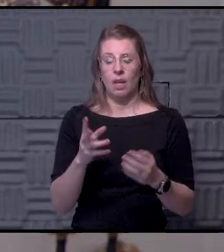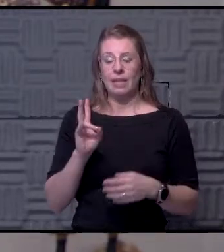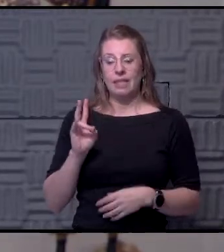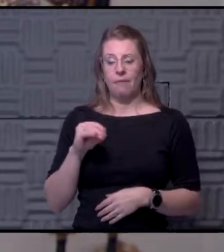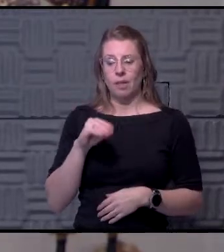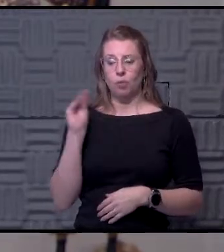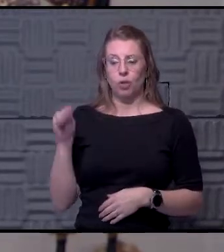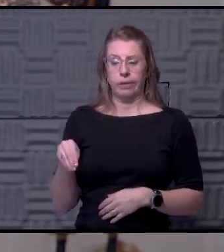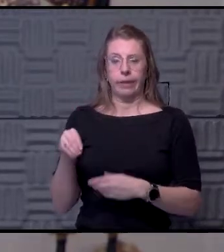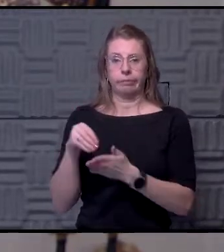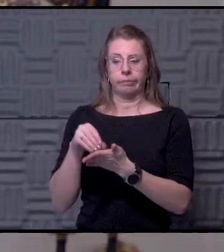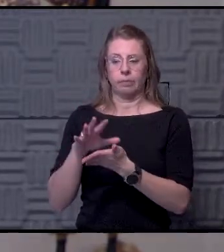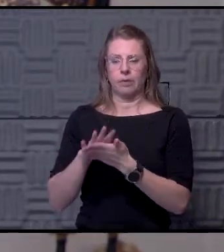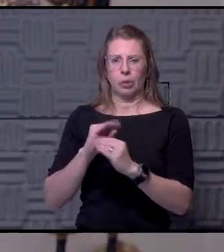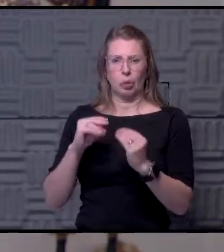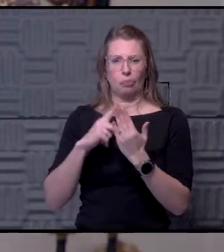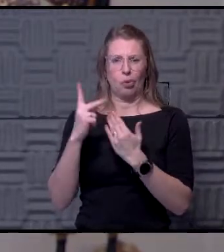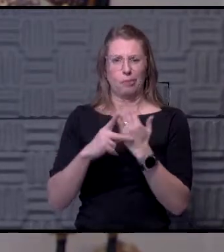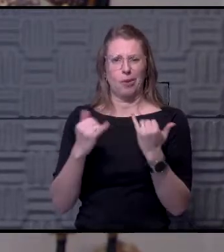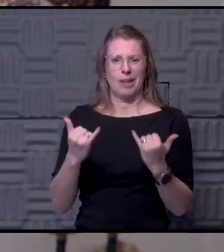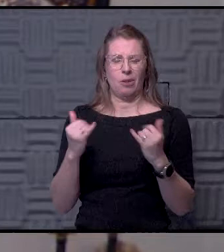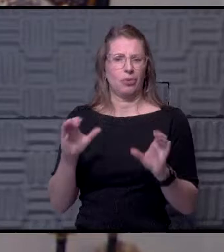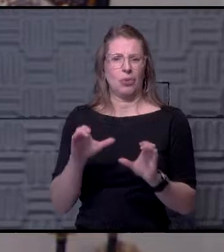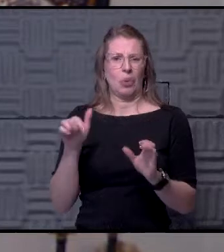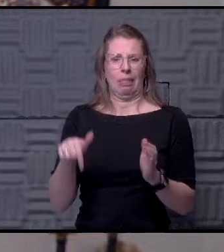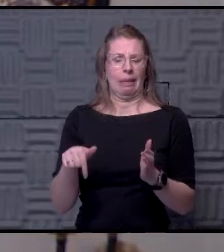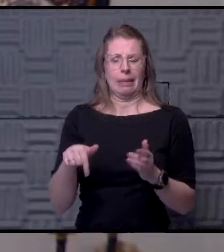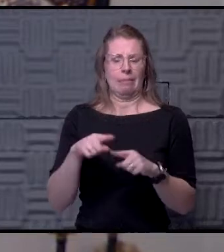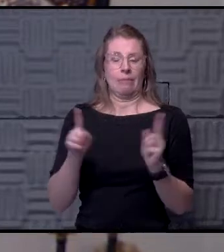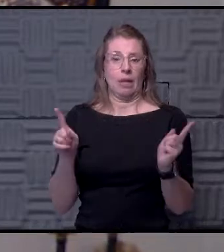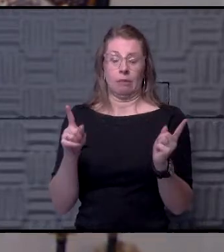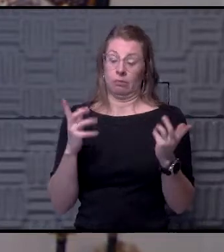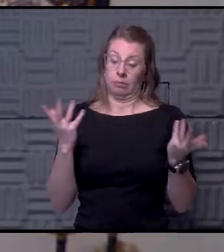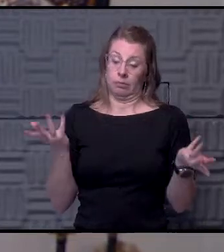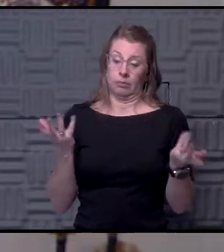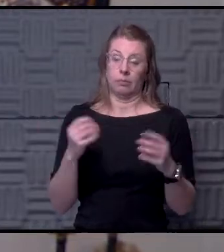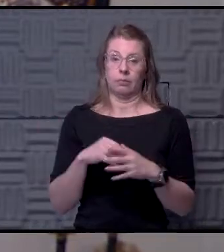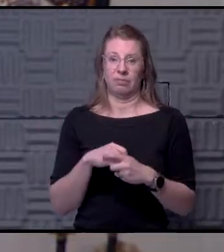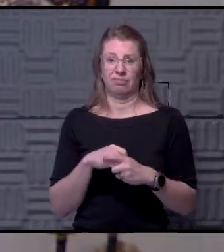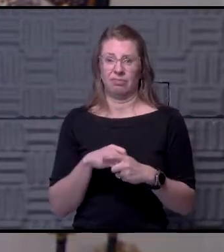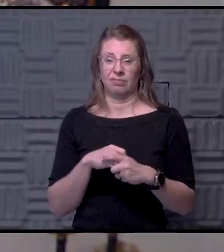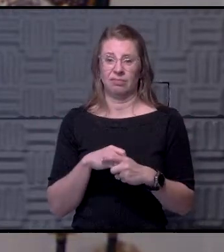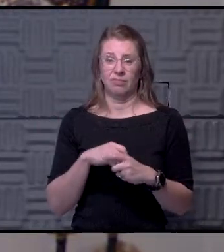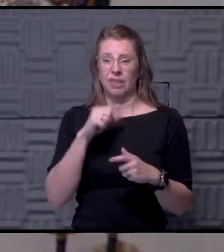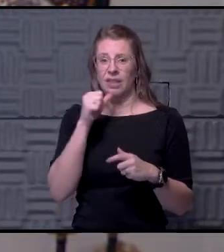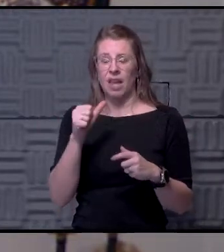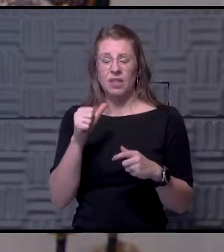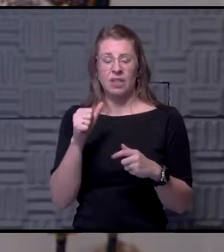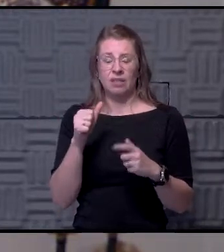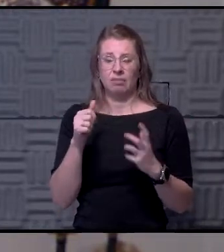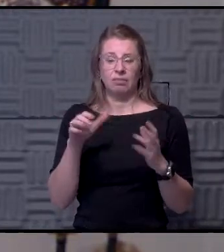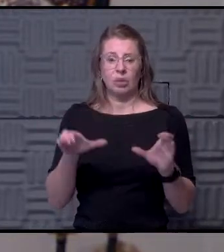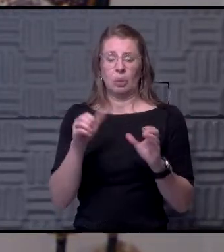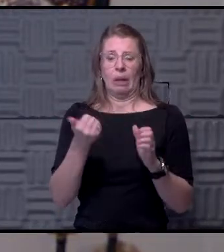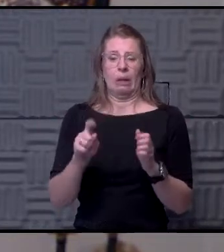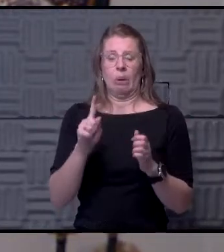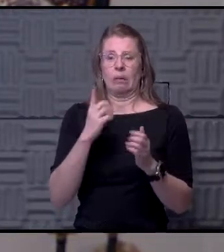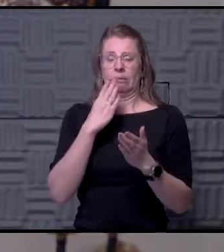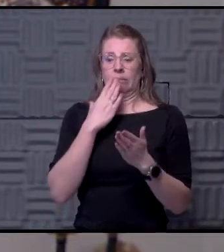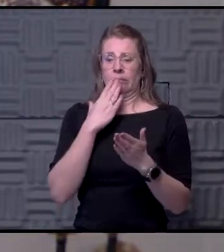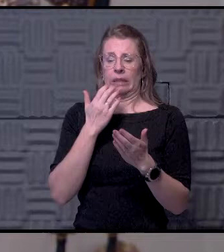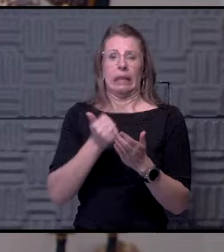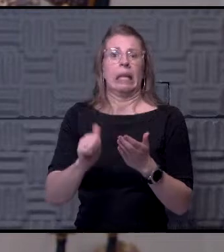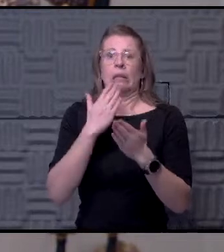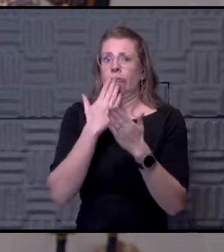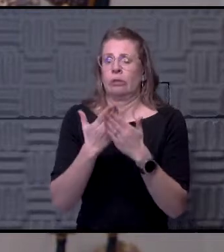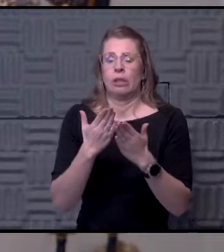70%. There's no program out there now to do this, but it looms. It doesn't do anybody any good to cut off vaccine to somebody, but we